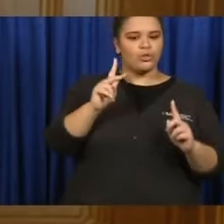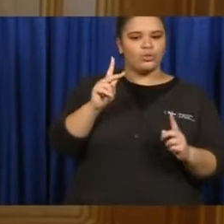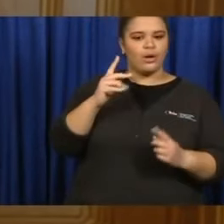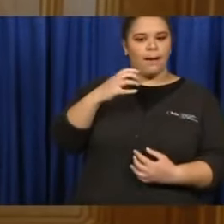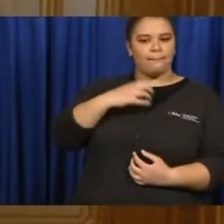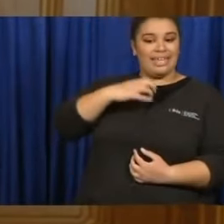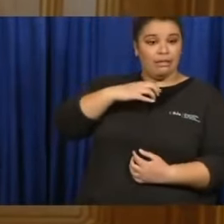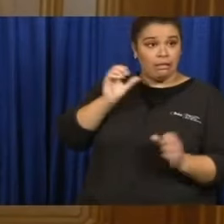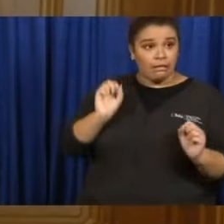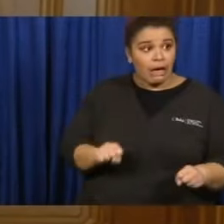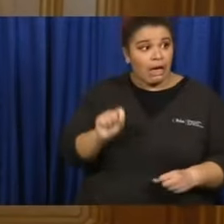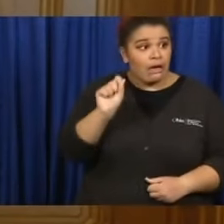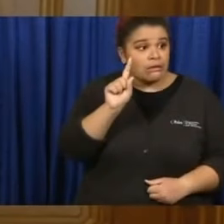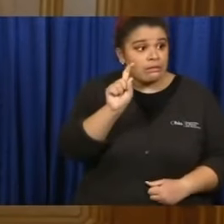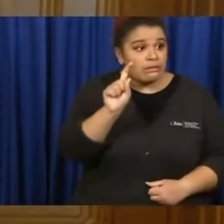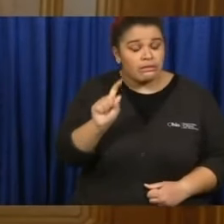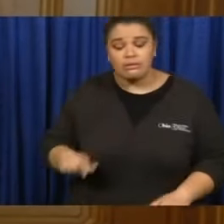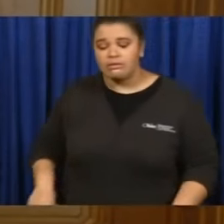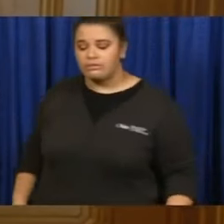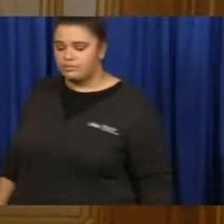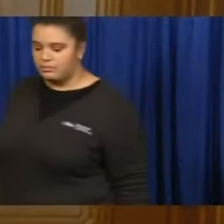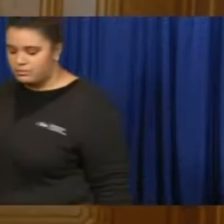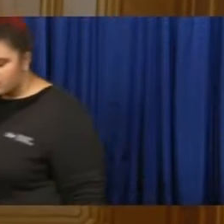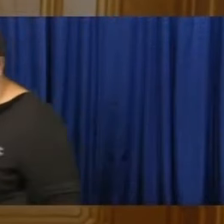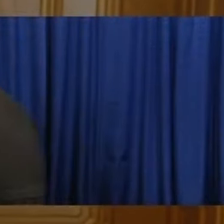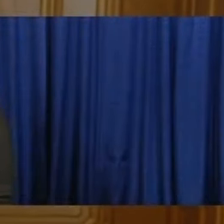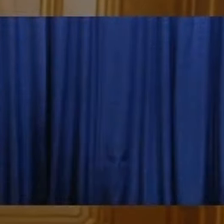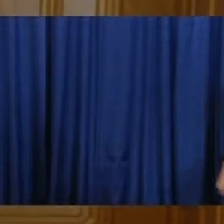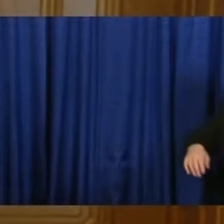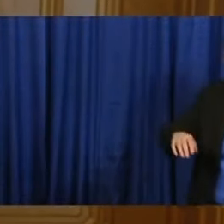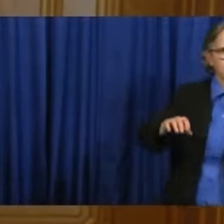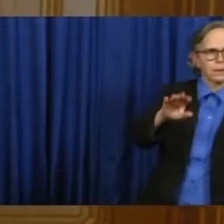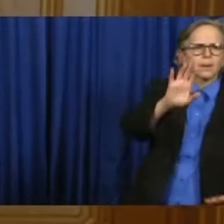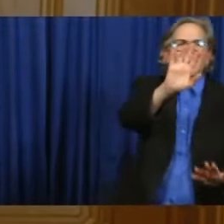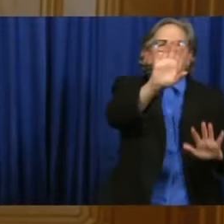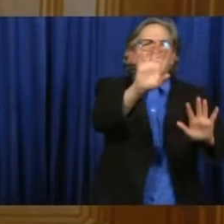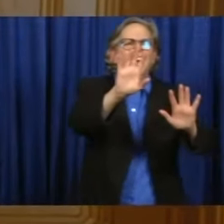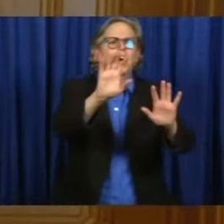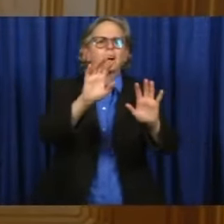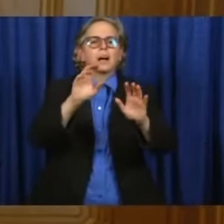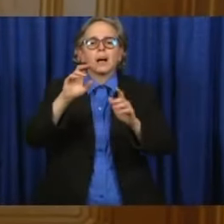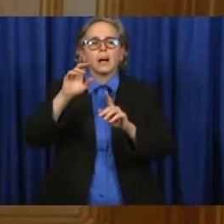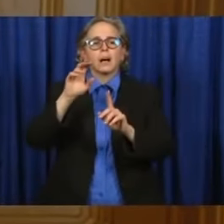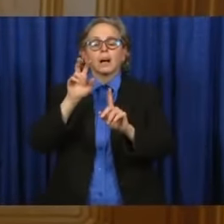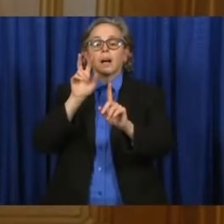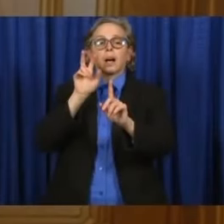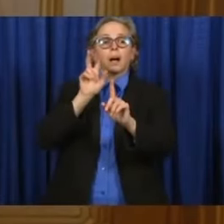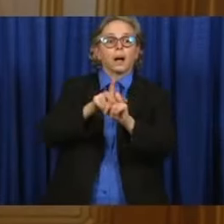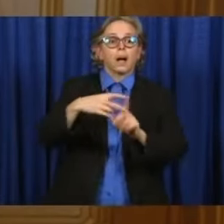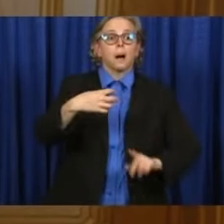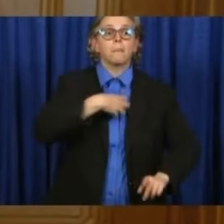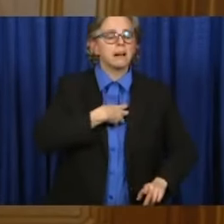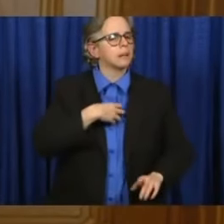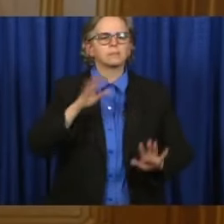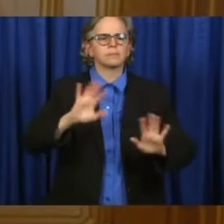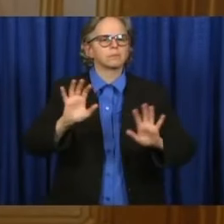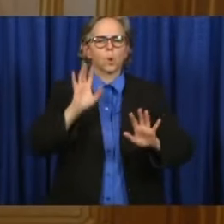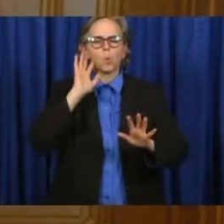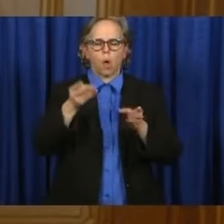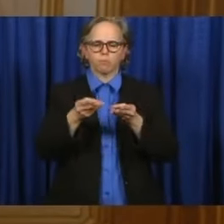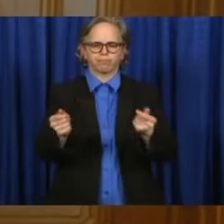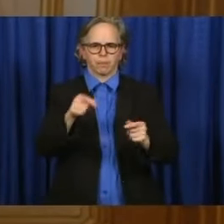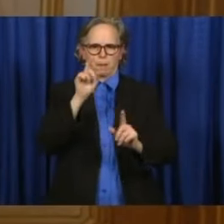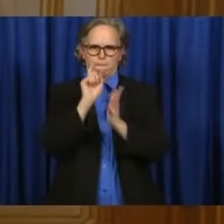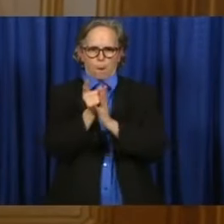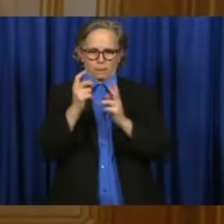be an appeal. We have to get resolution, I think, quickly for people. It will have the force of law. And will the deliberations